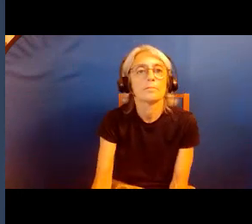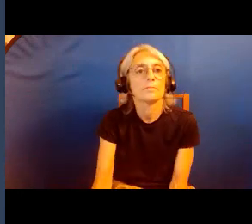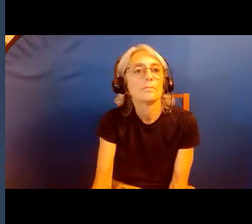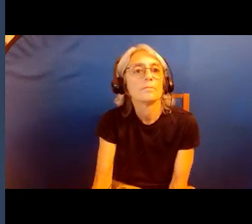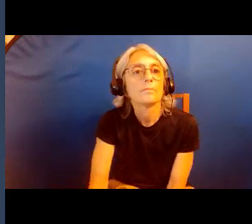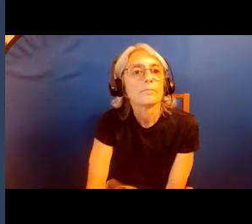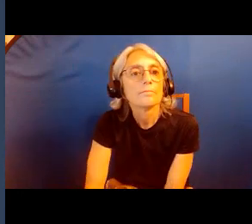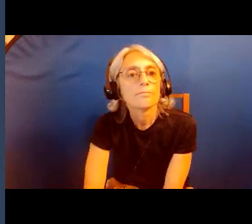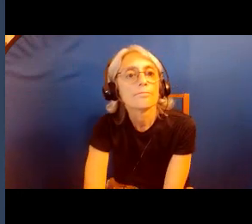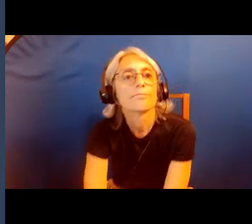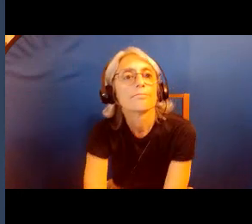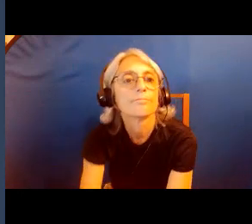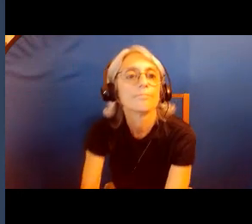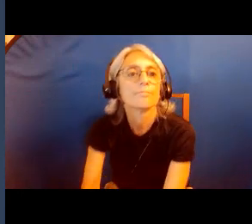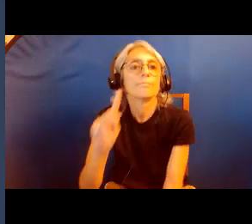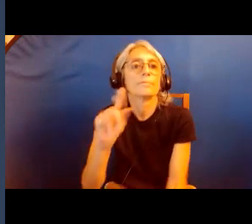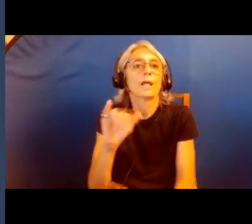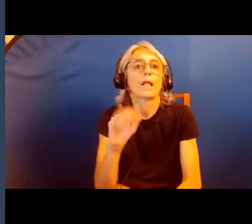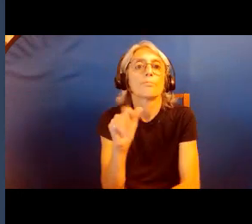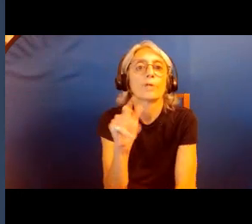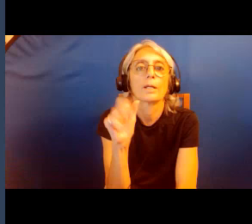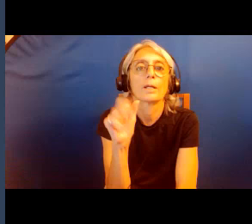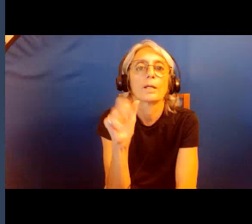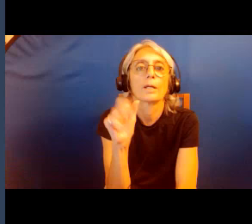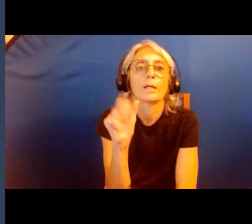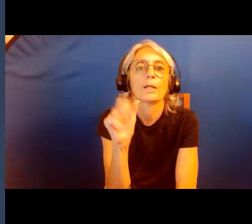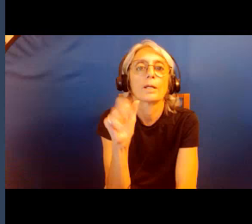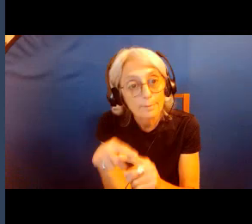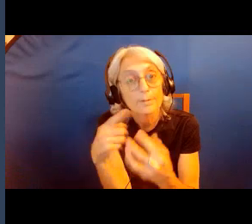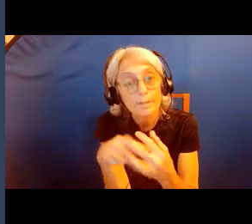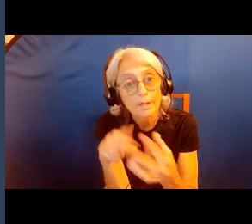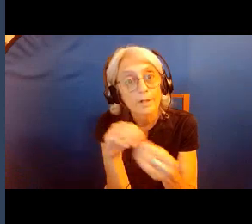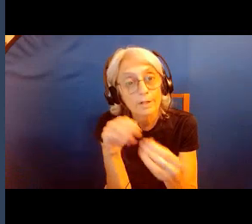Kelly Brinkman, please unmute yourself to begin your comment.